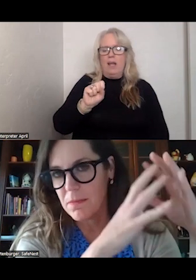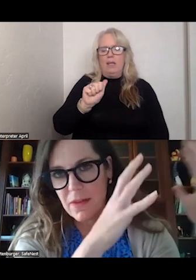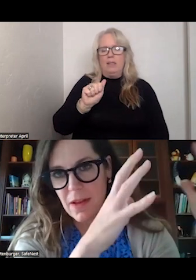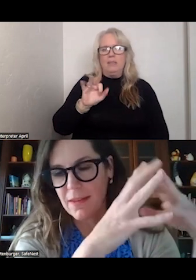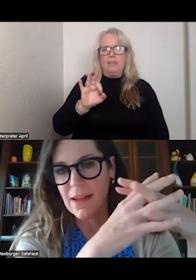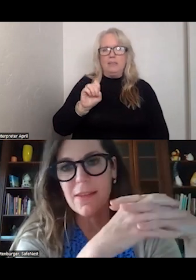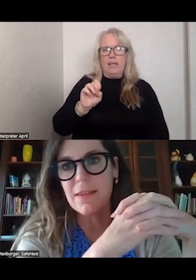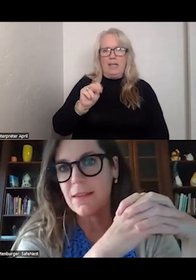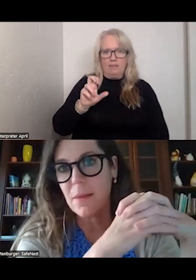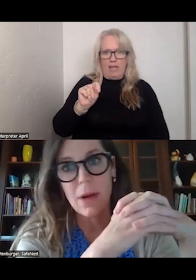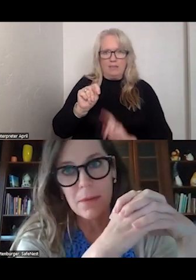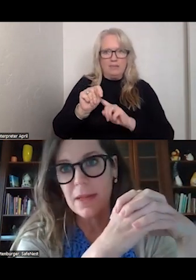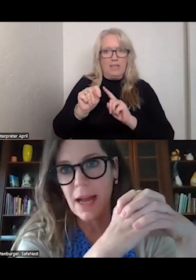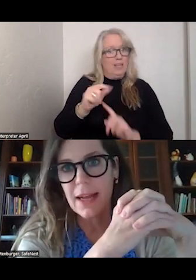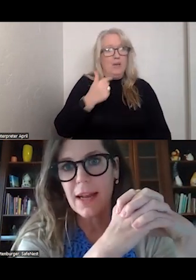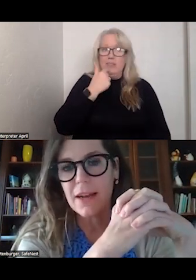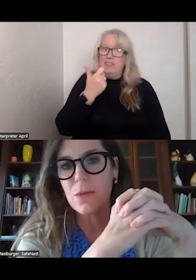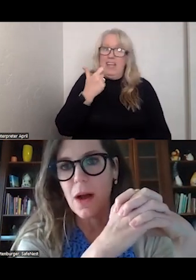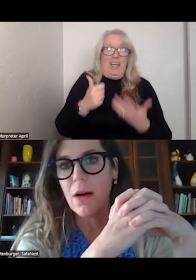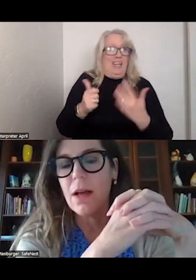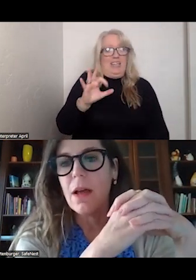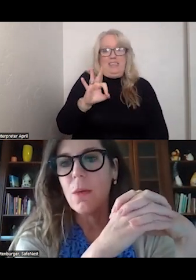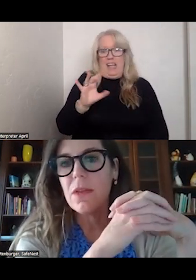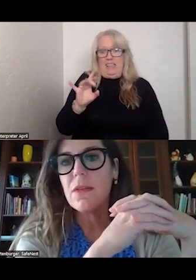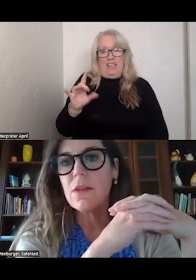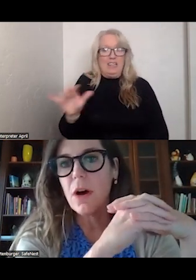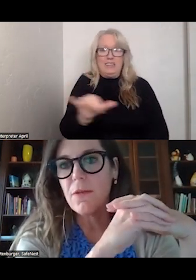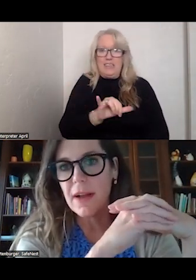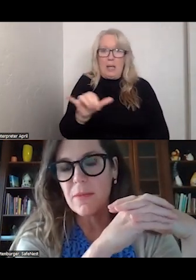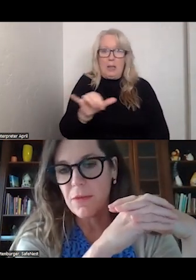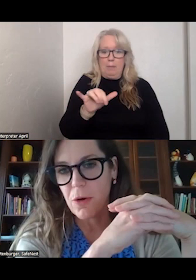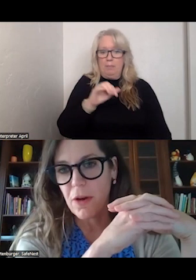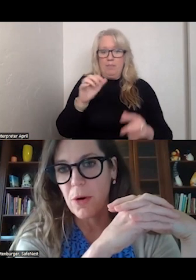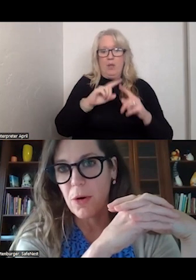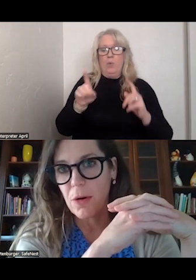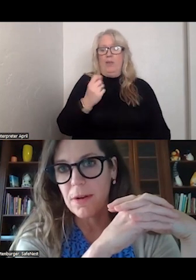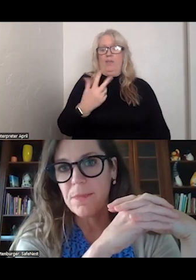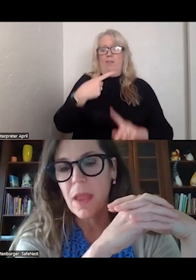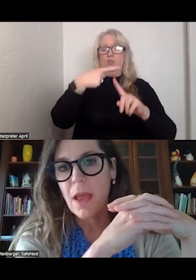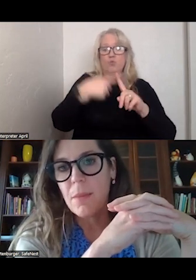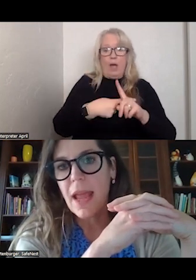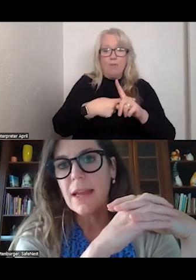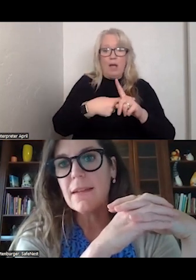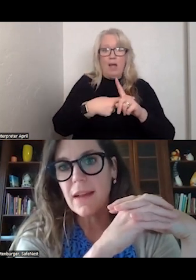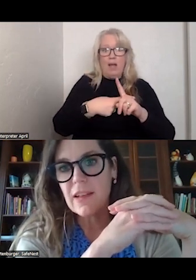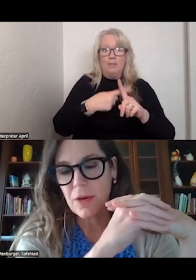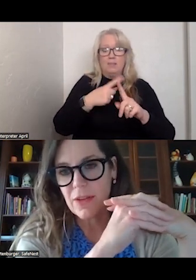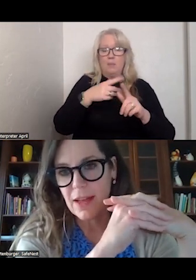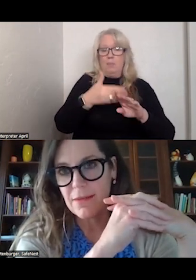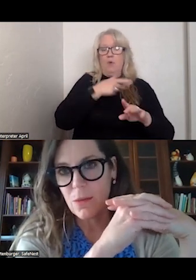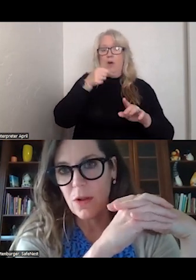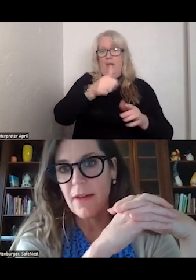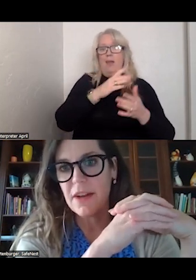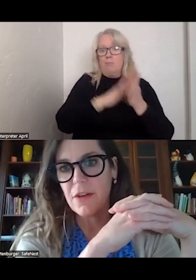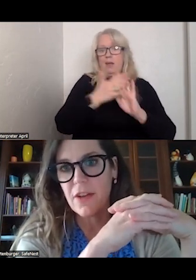would extend that to say probably 988 as well, within the 12 months before they're murdered. But